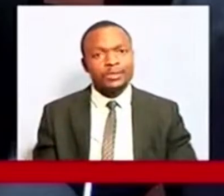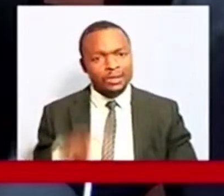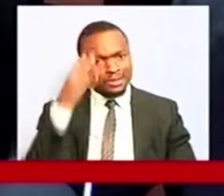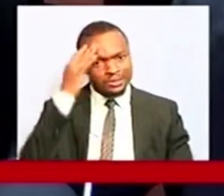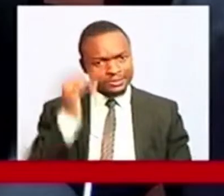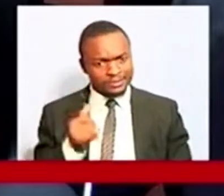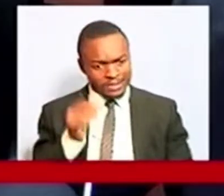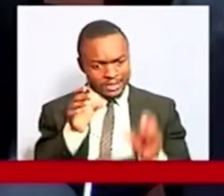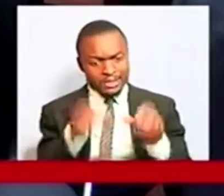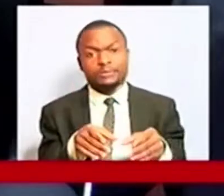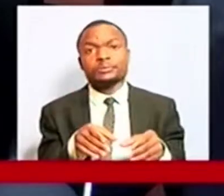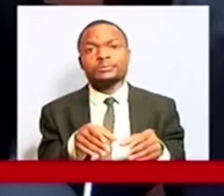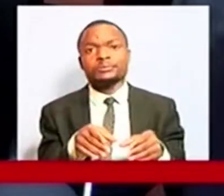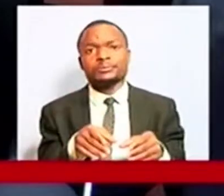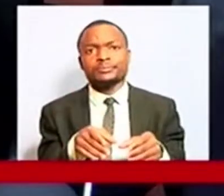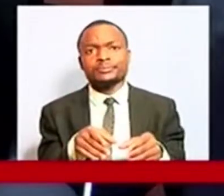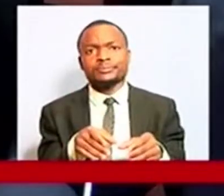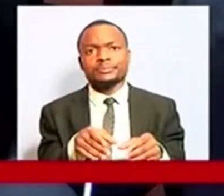didn't Council